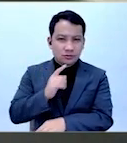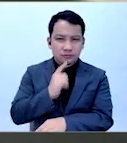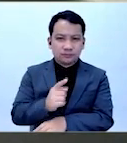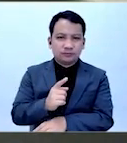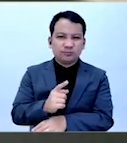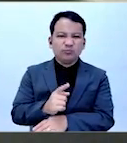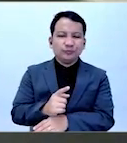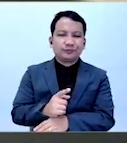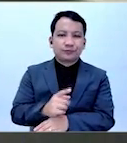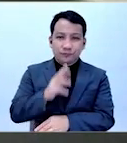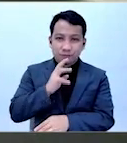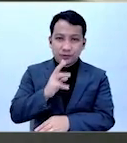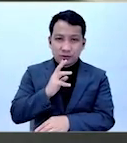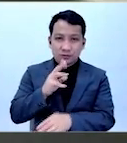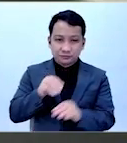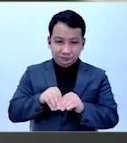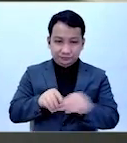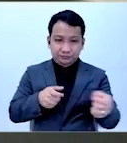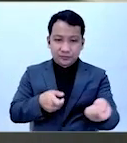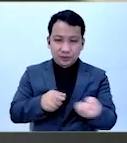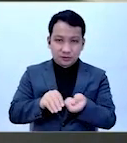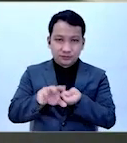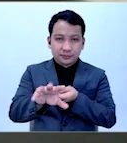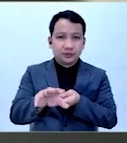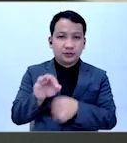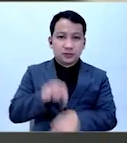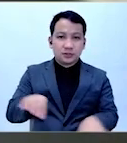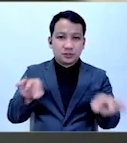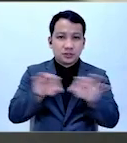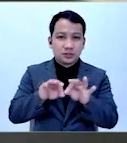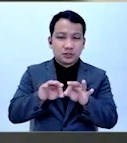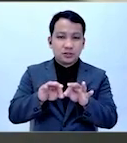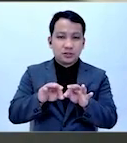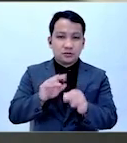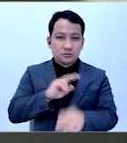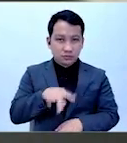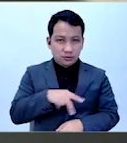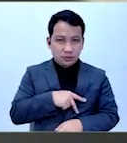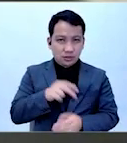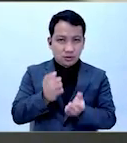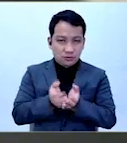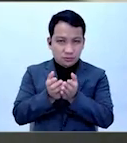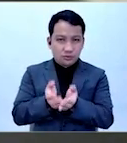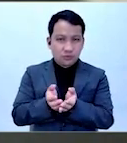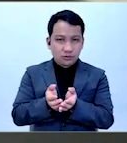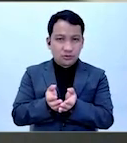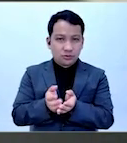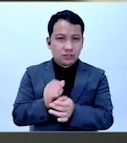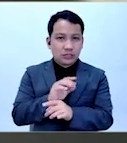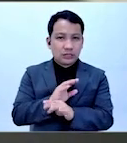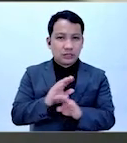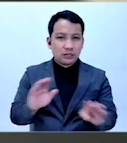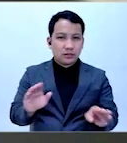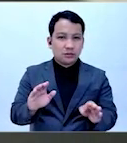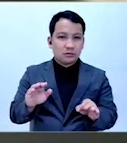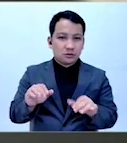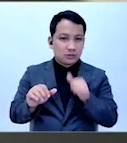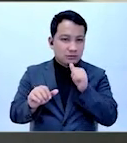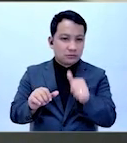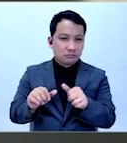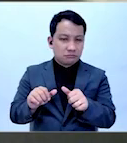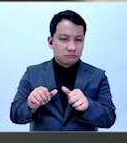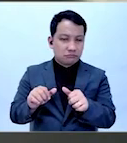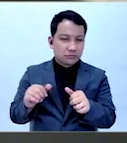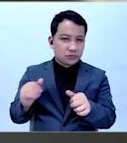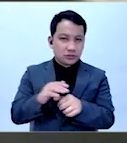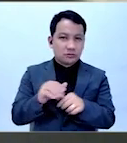incident that they did, we just have to make sure that our personnel and our vessel will not be affected, and we have to make